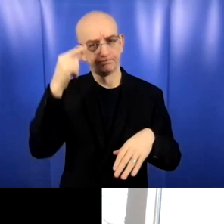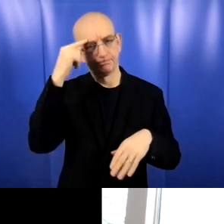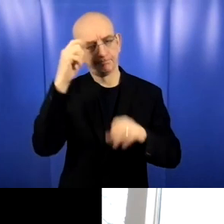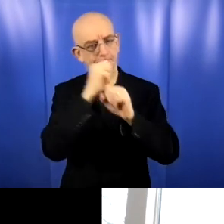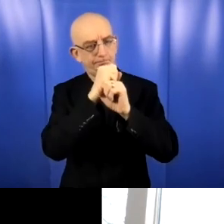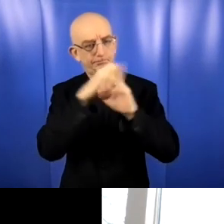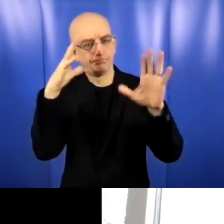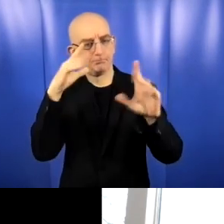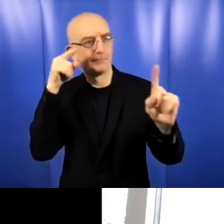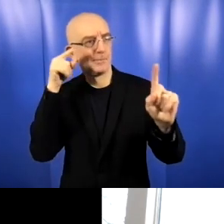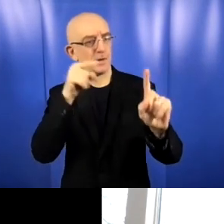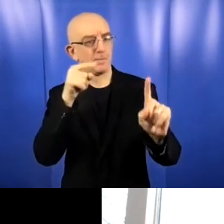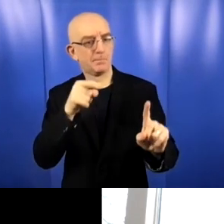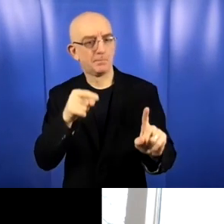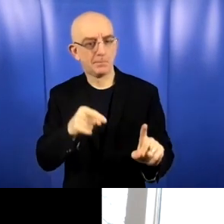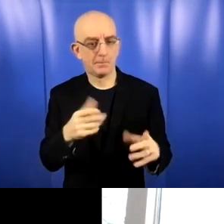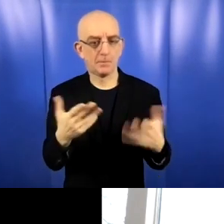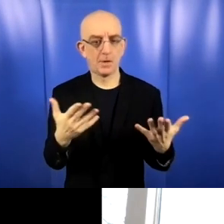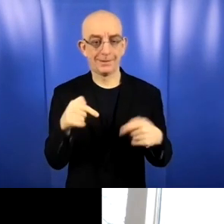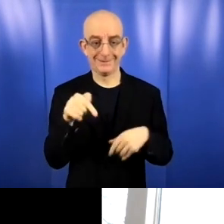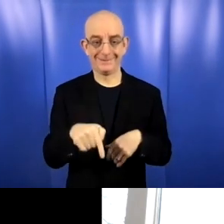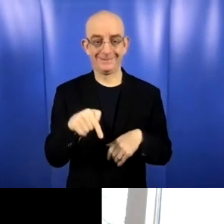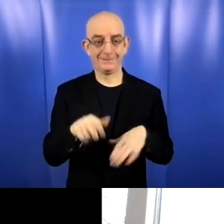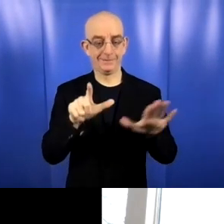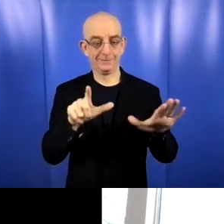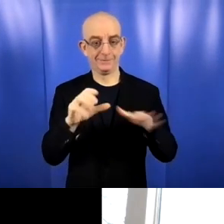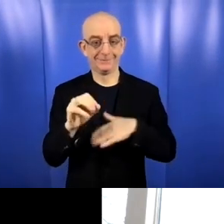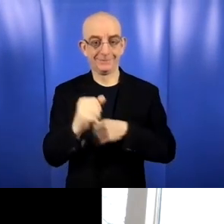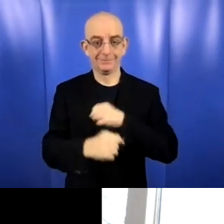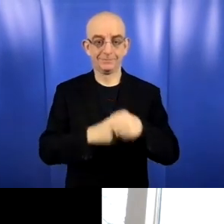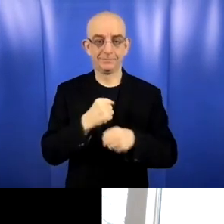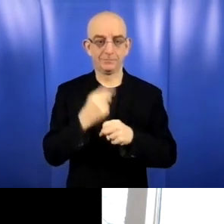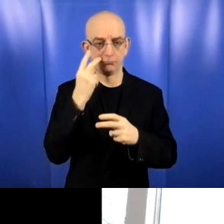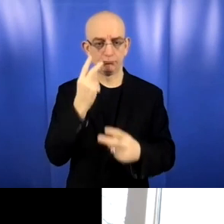thinking about countries in the global south that host